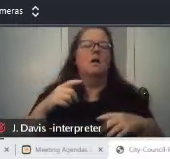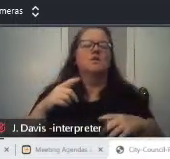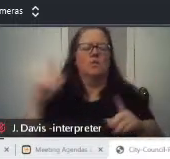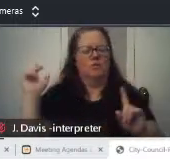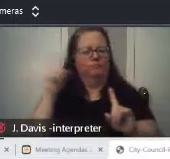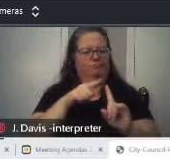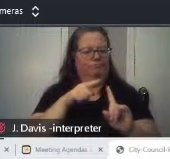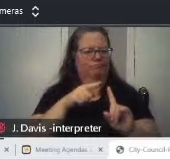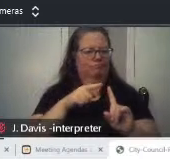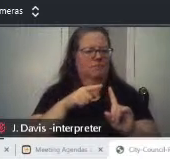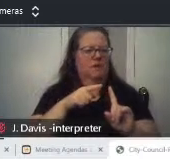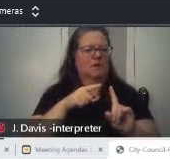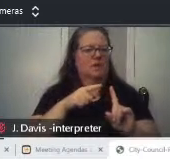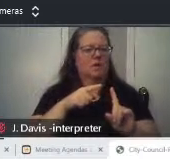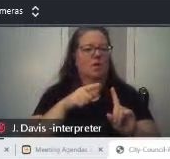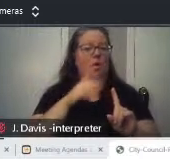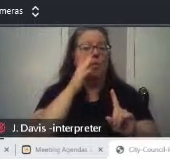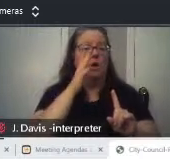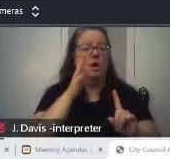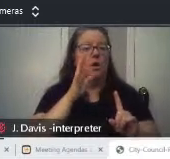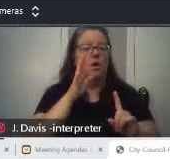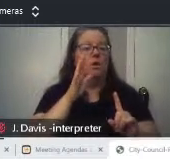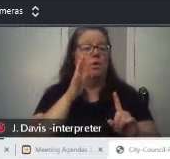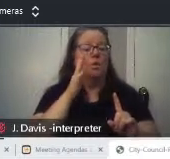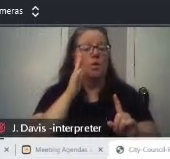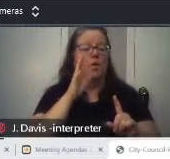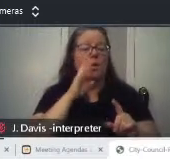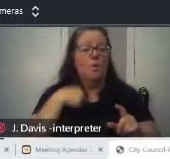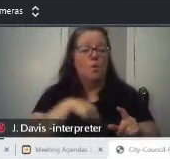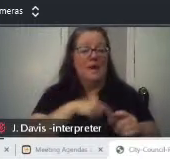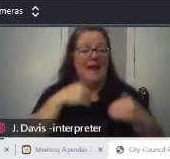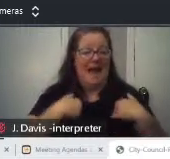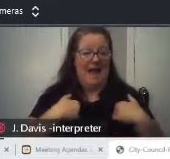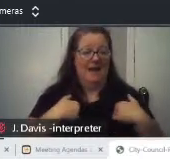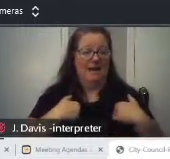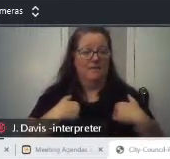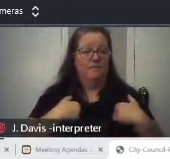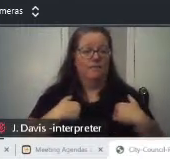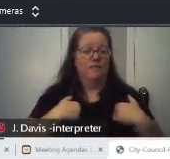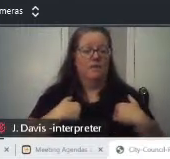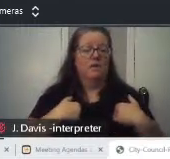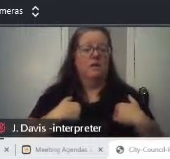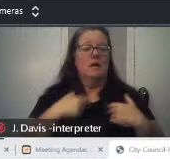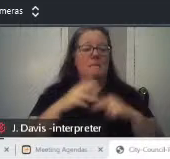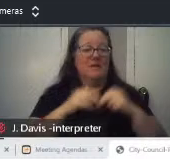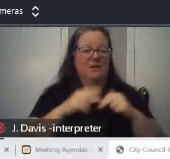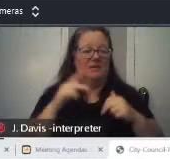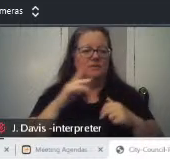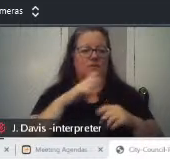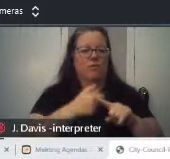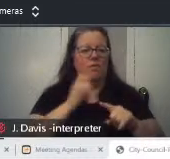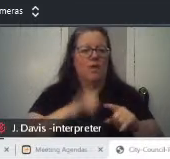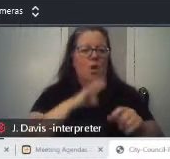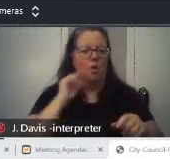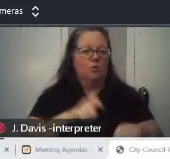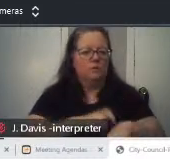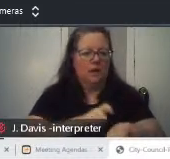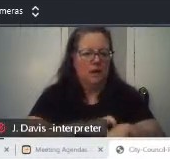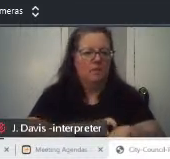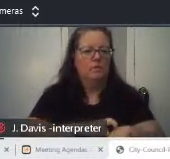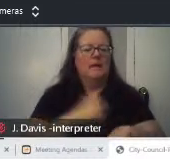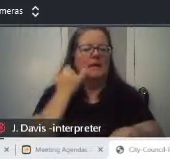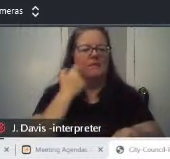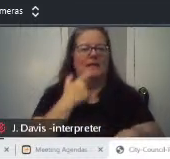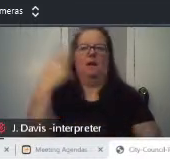know, are we going to have any architecture to look back on of this time period if they constantly say no to anything worthwhile? And